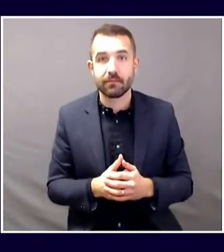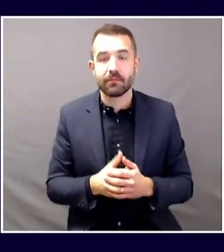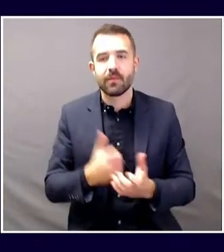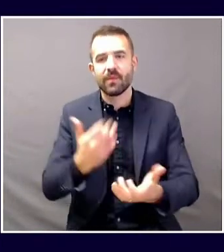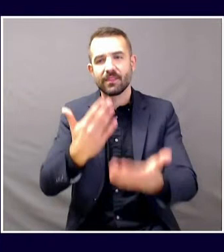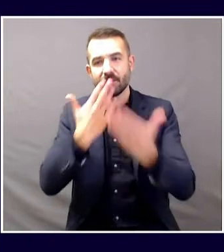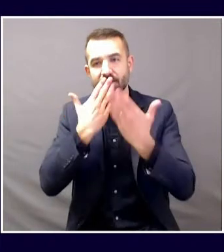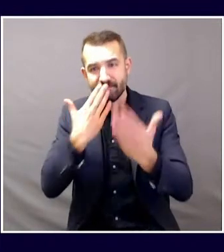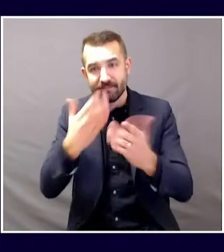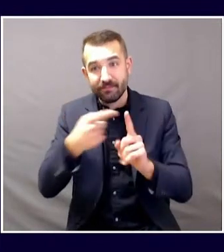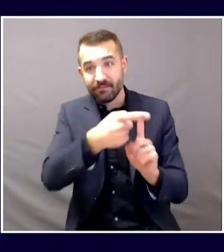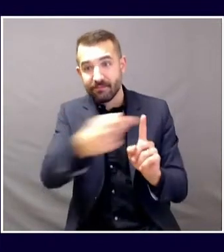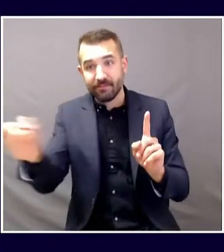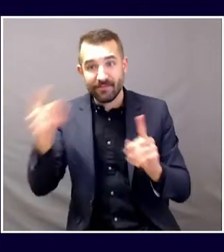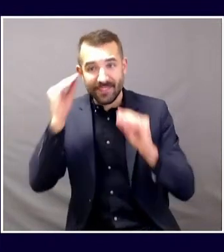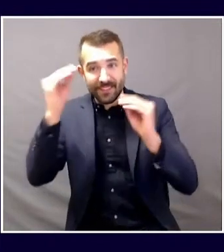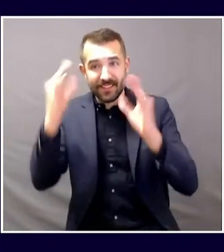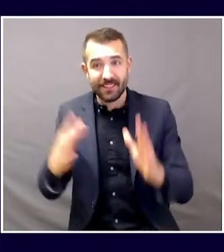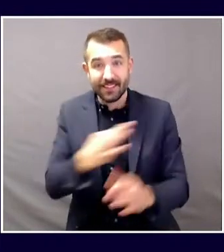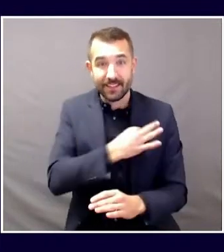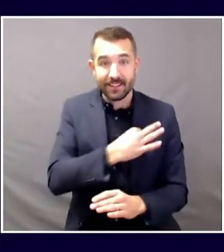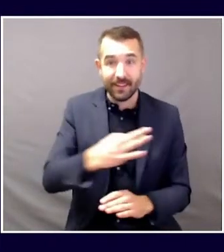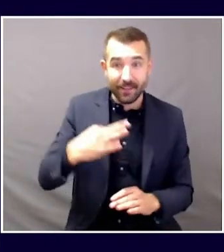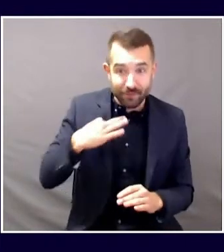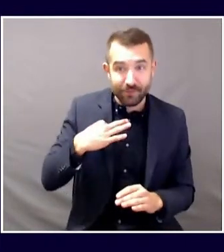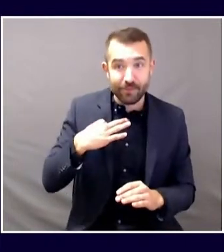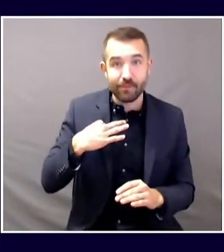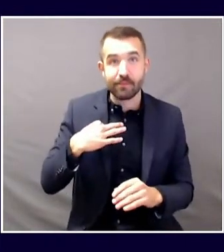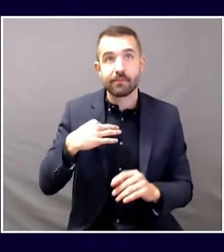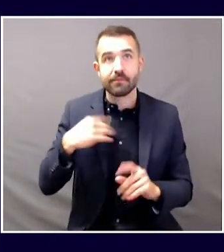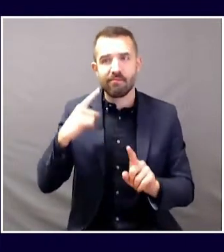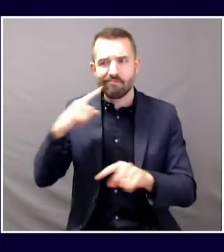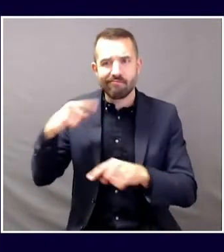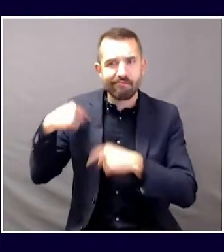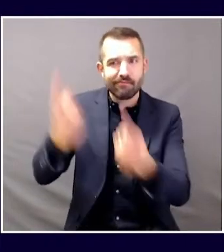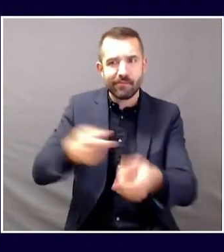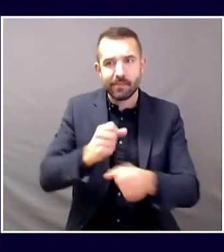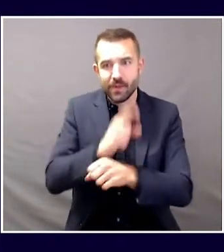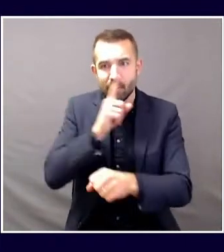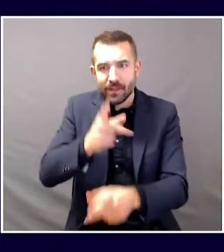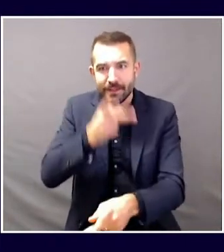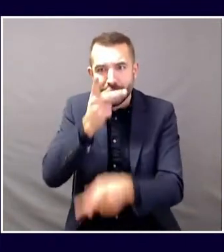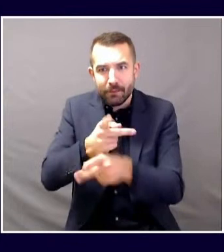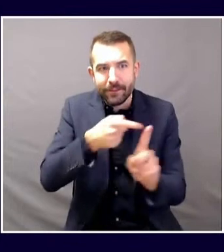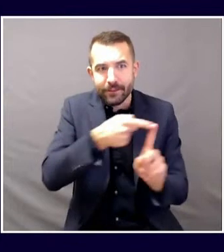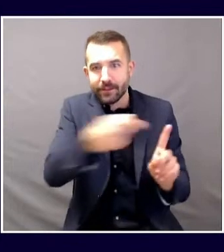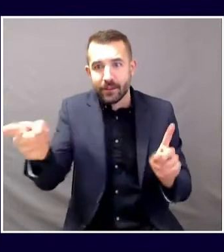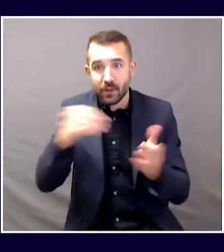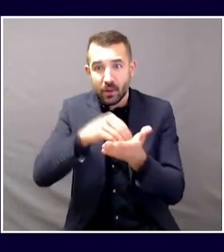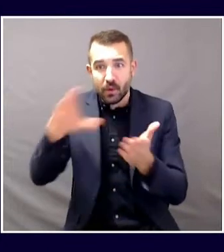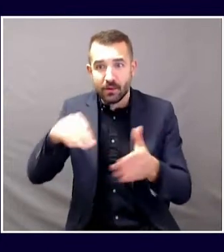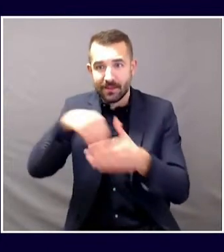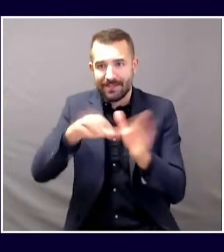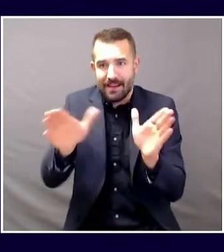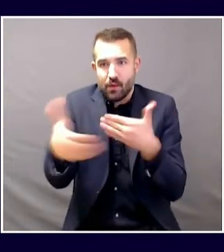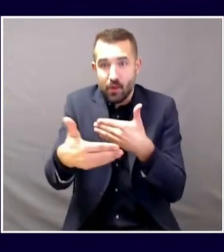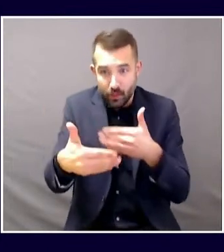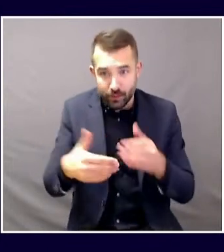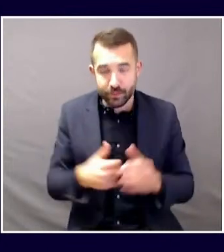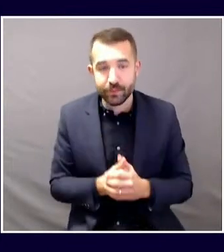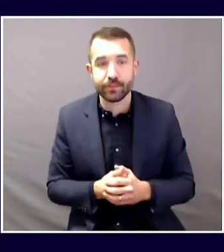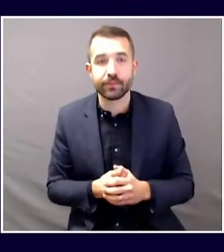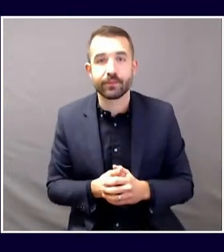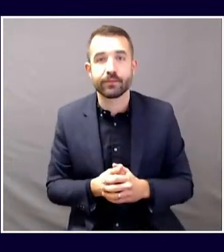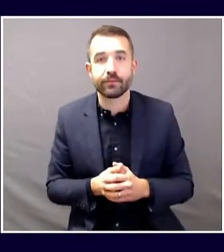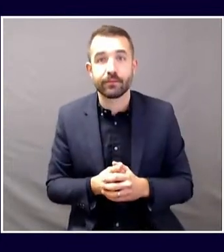and those staff for keeping children in Maine in classrooms as much as possible. Every